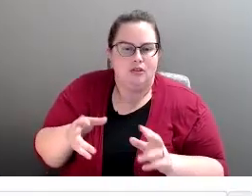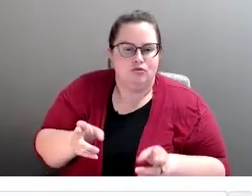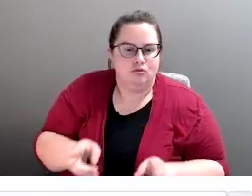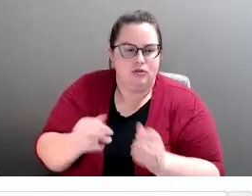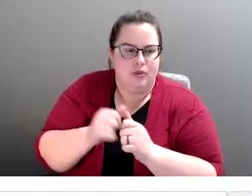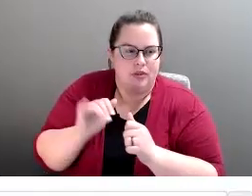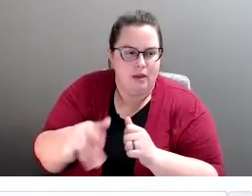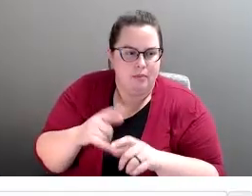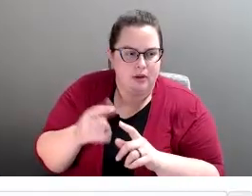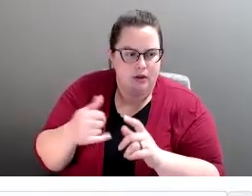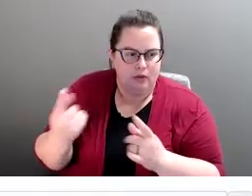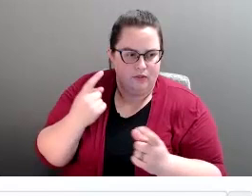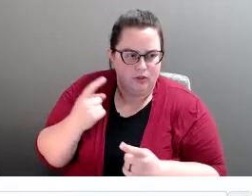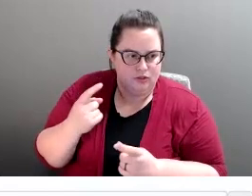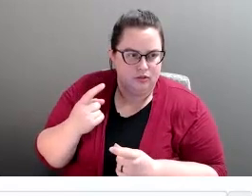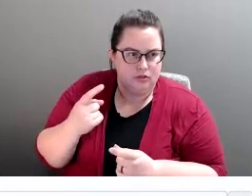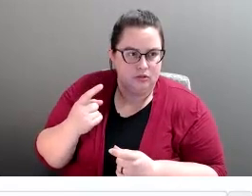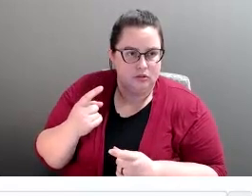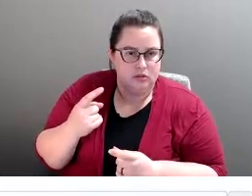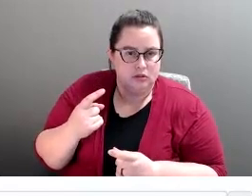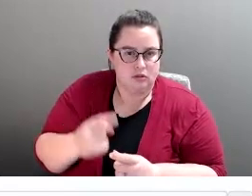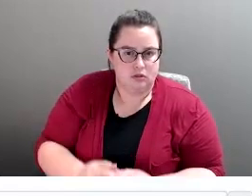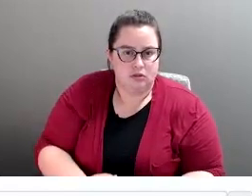have any questions?